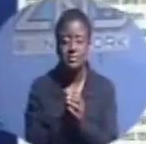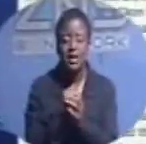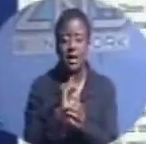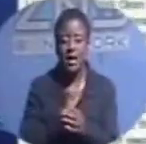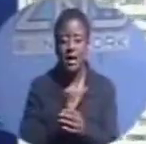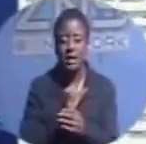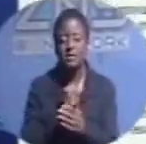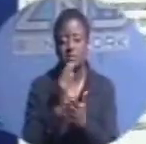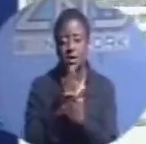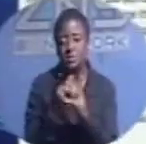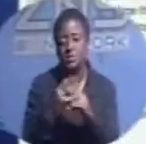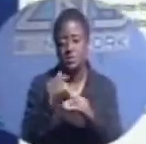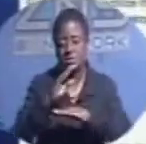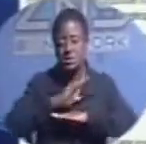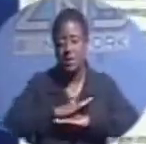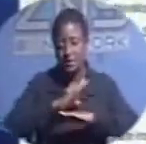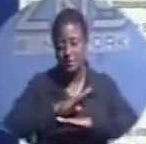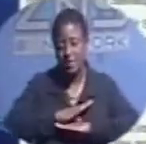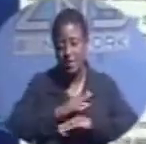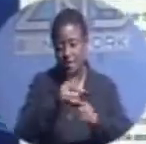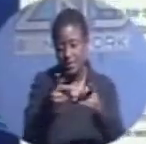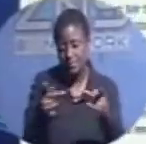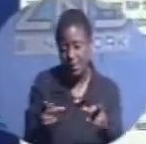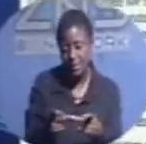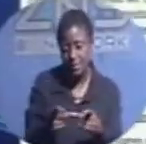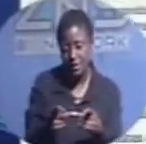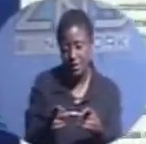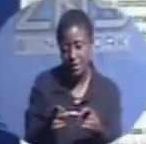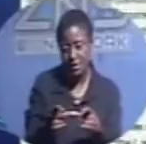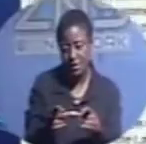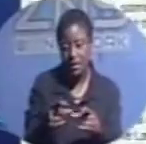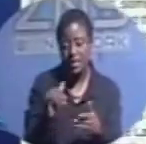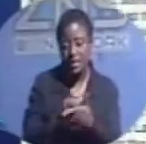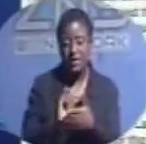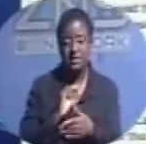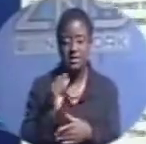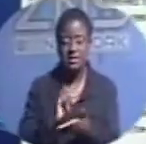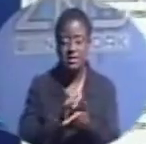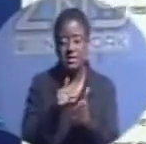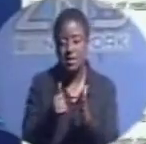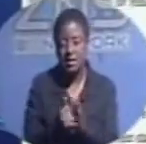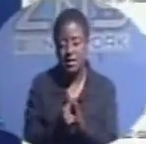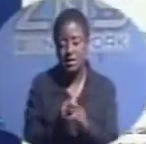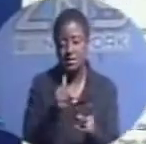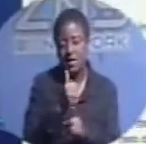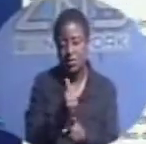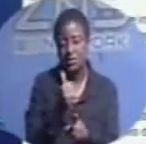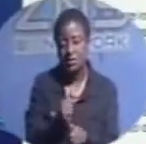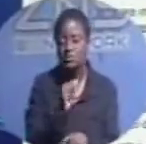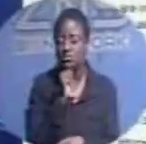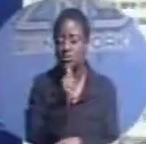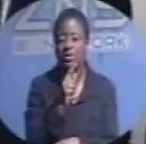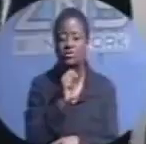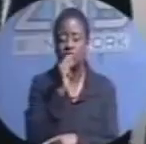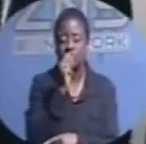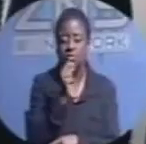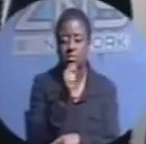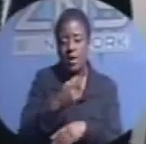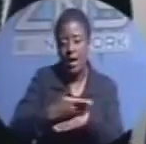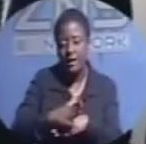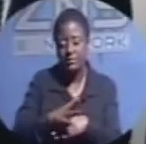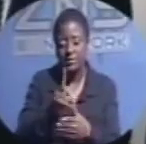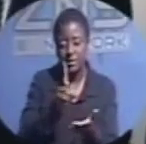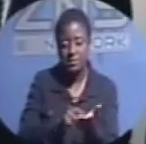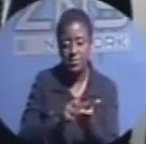public and my constituents that these allegations are untrue. After this press conference, I returned to the people's business